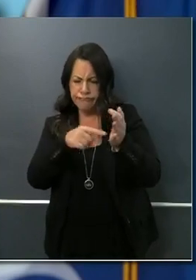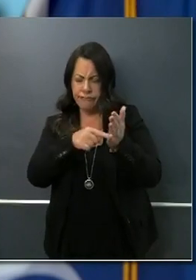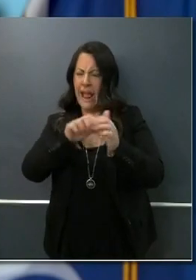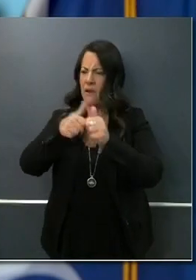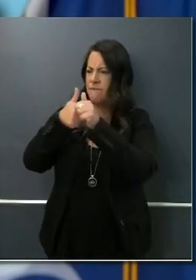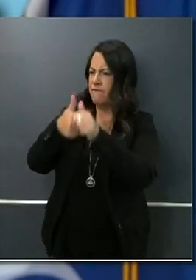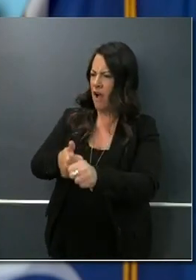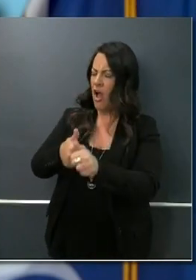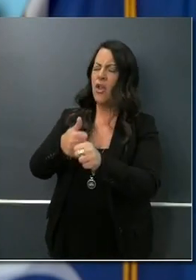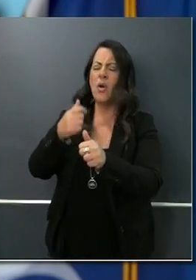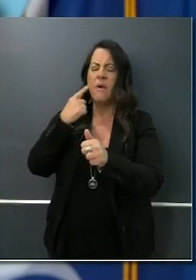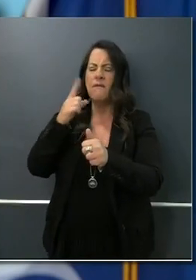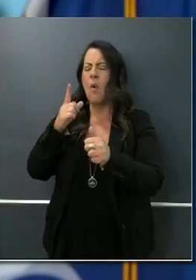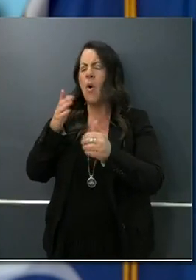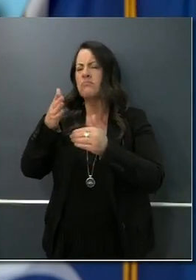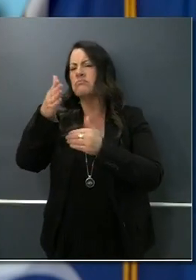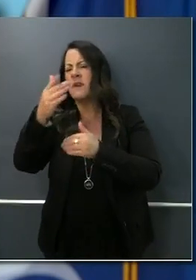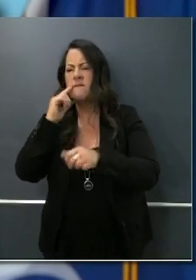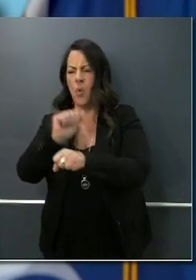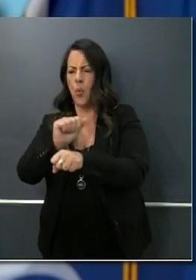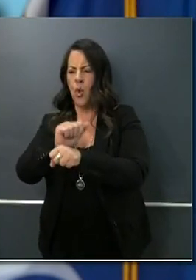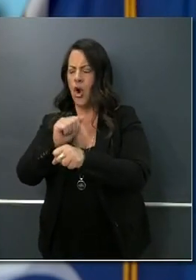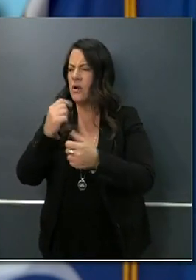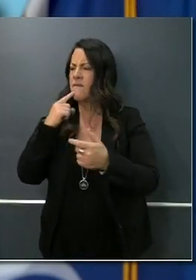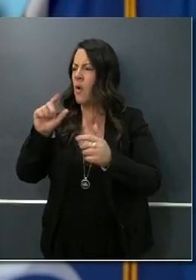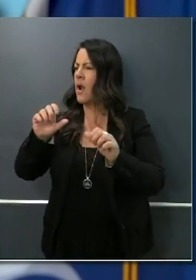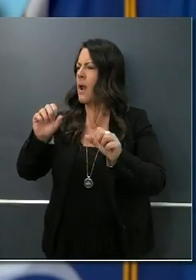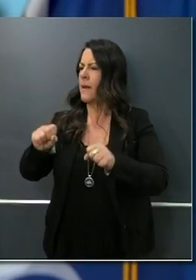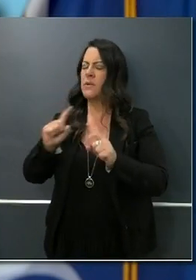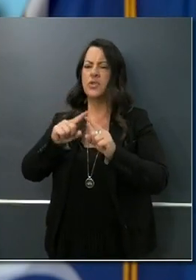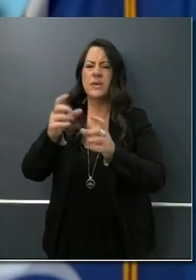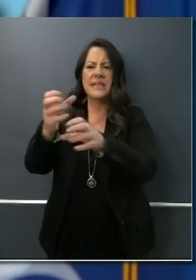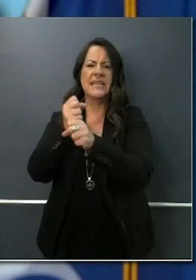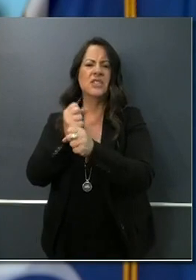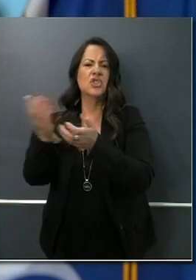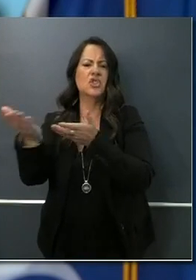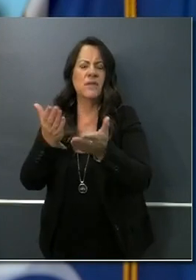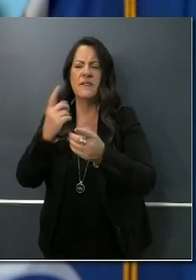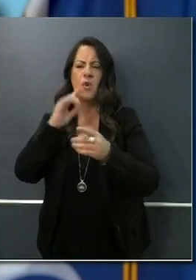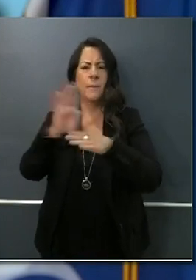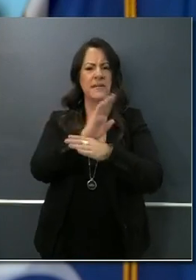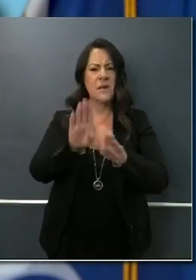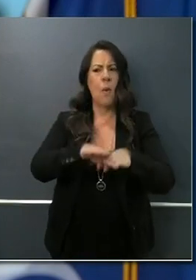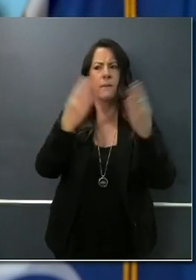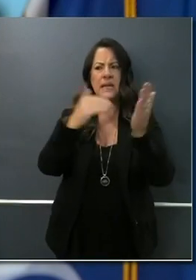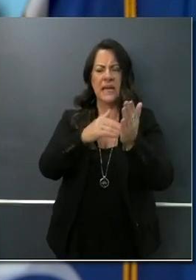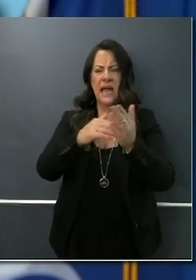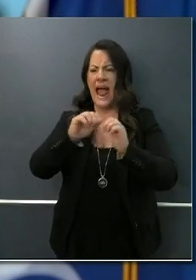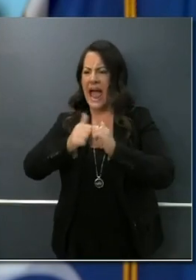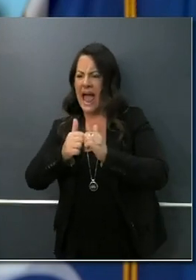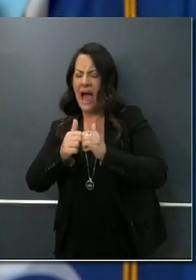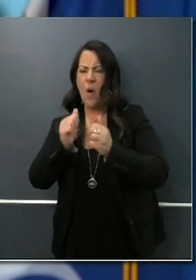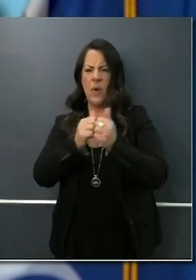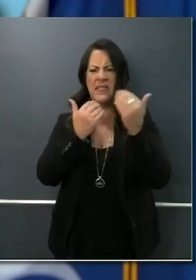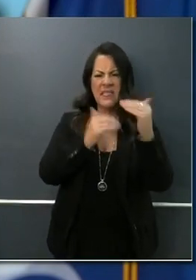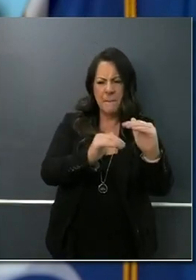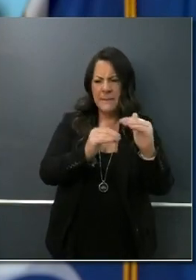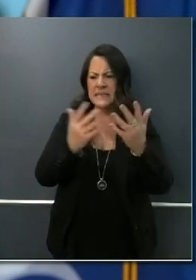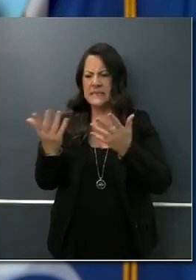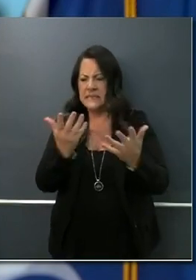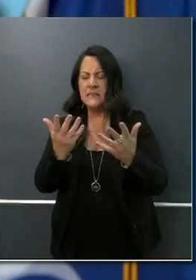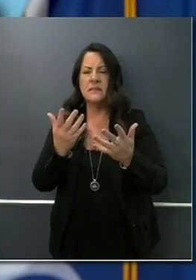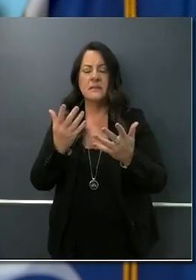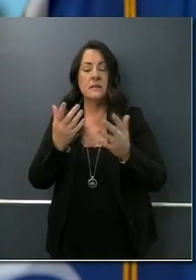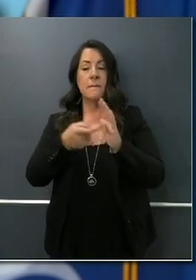order in the short term, but it's really about talking about the future and what that retail experience may look like a year from